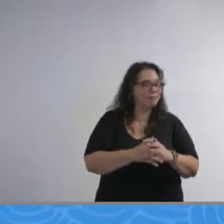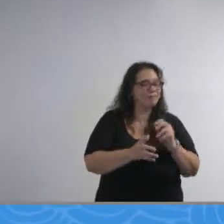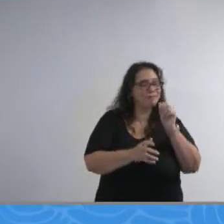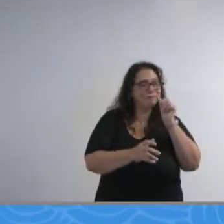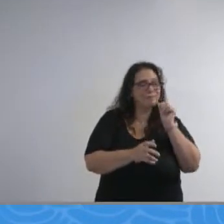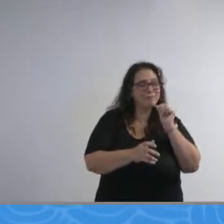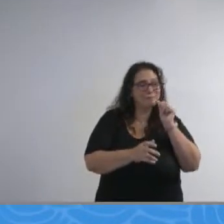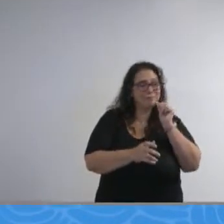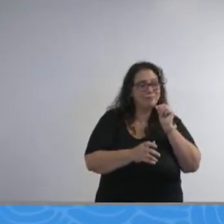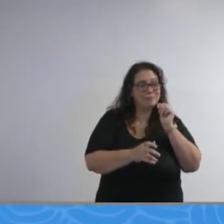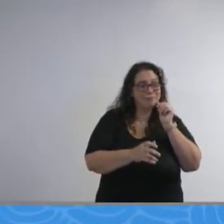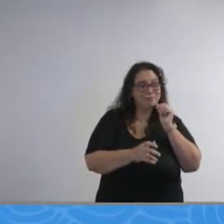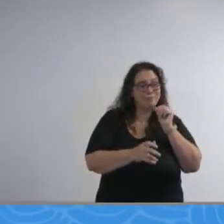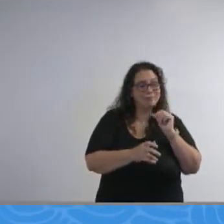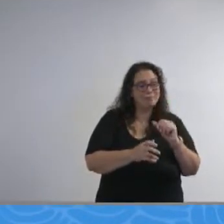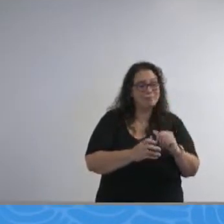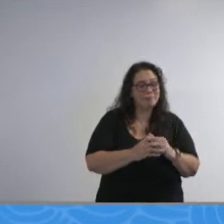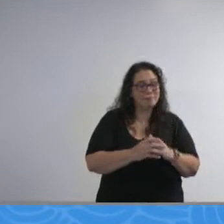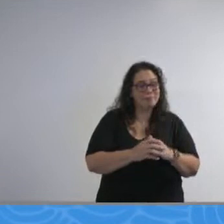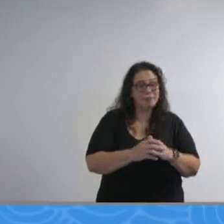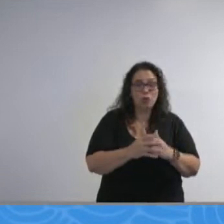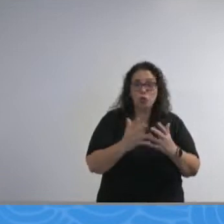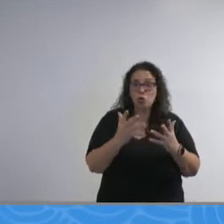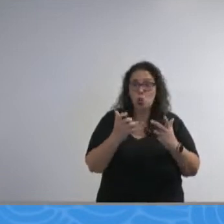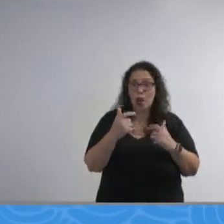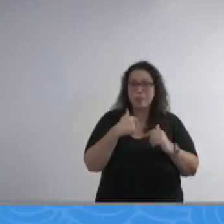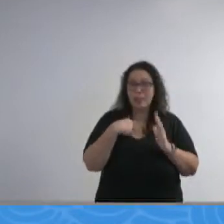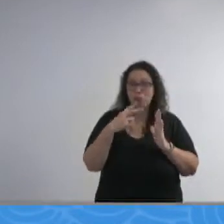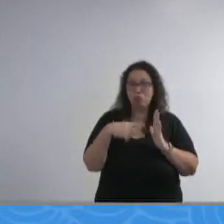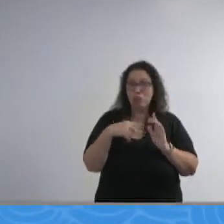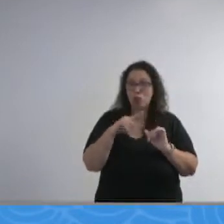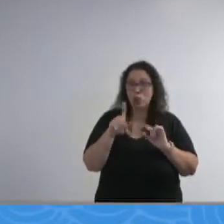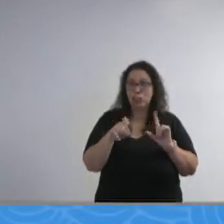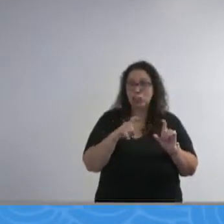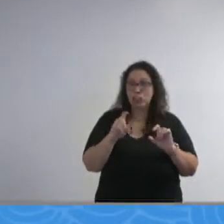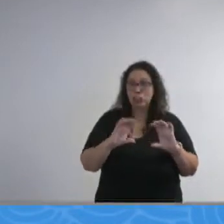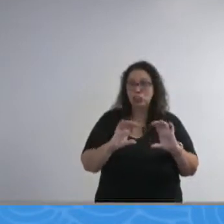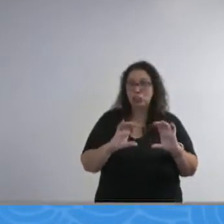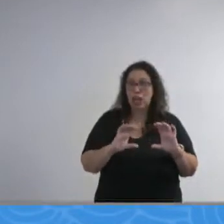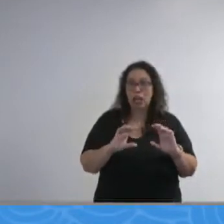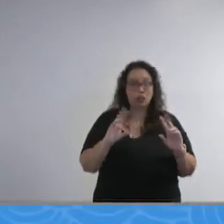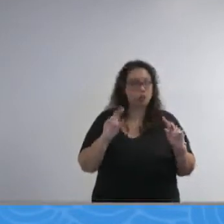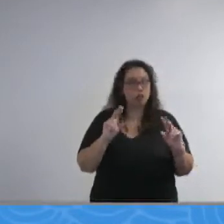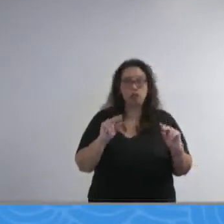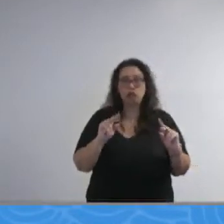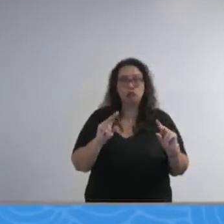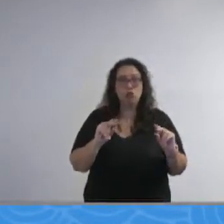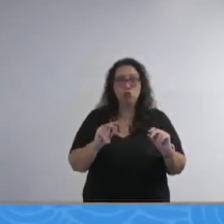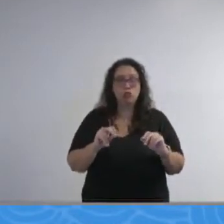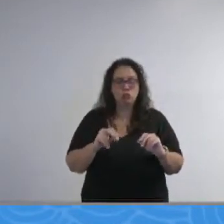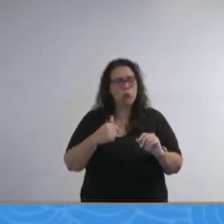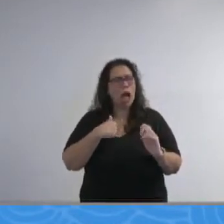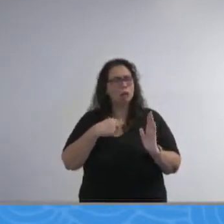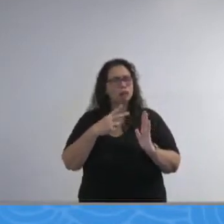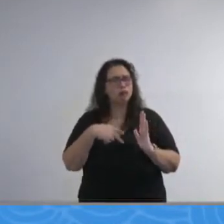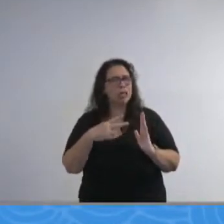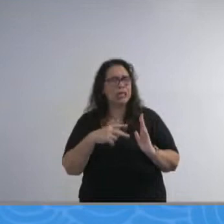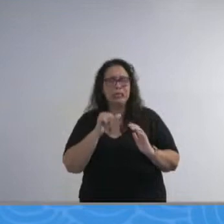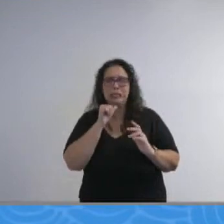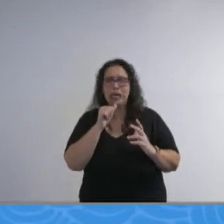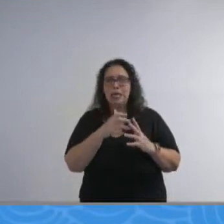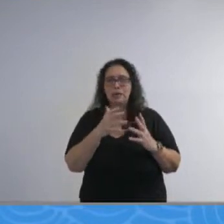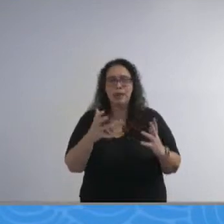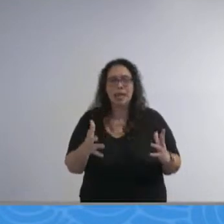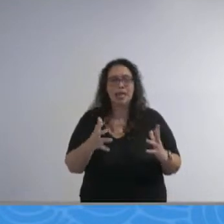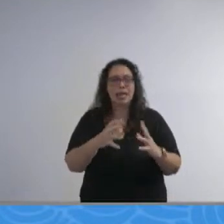Do you want me to read the questions in the chat, Magda? No, I was reading them. There's not that many,